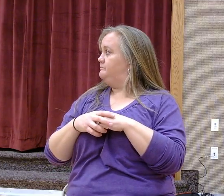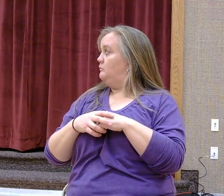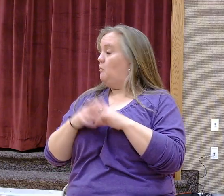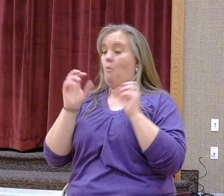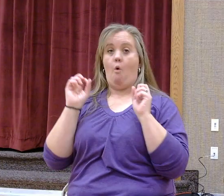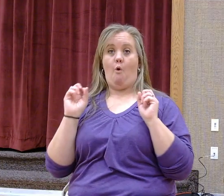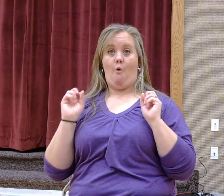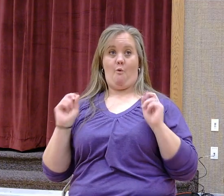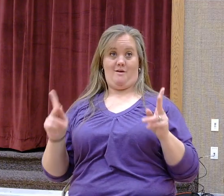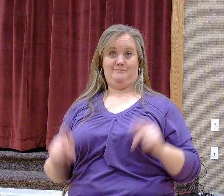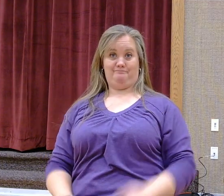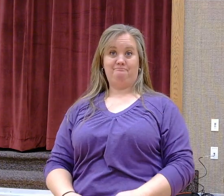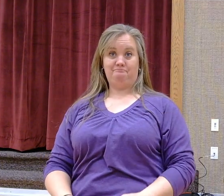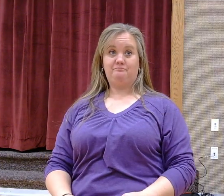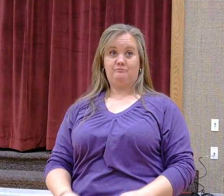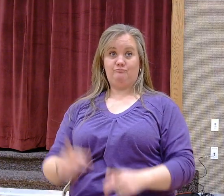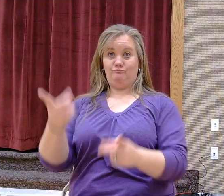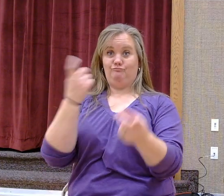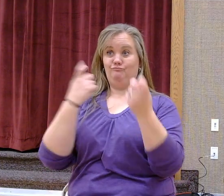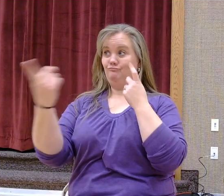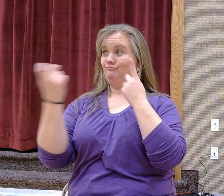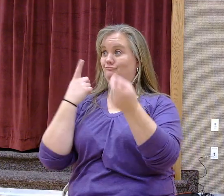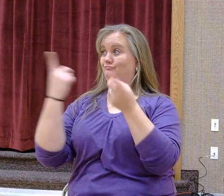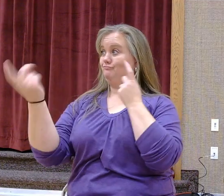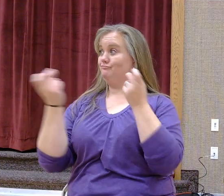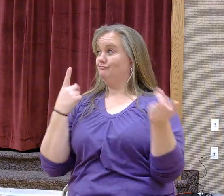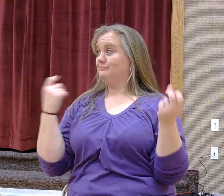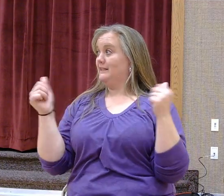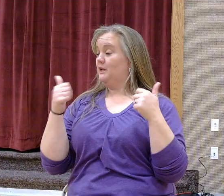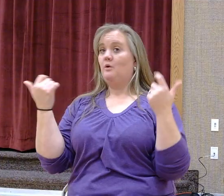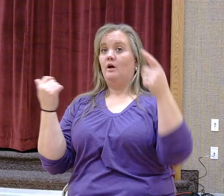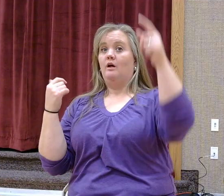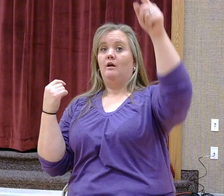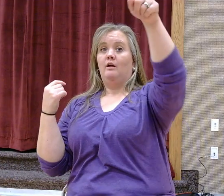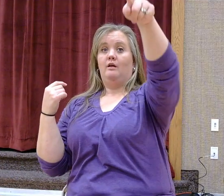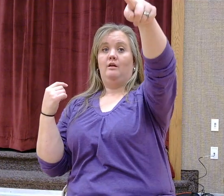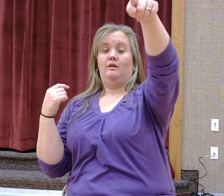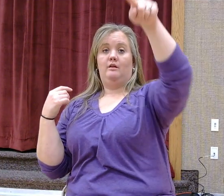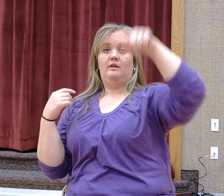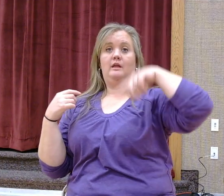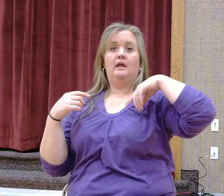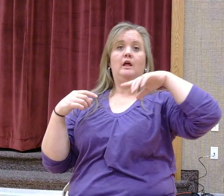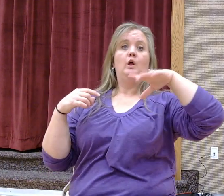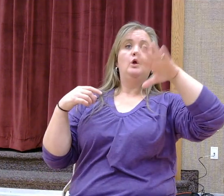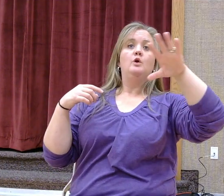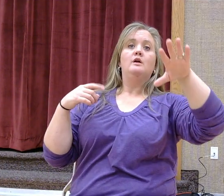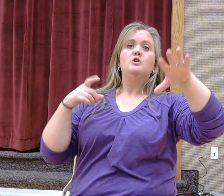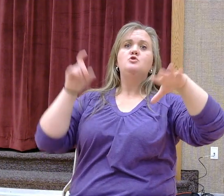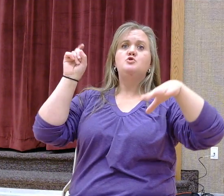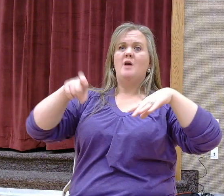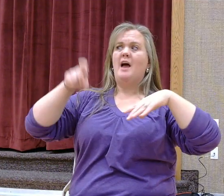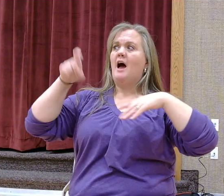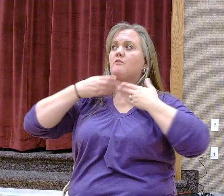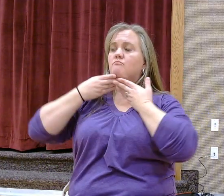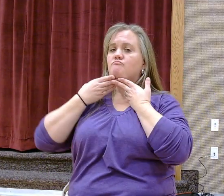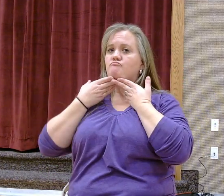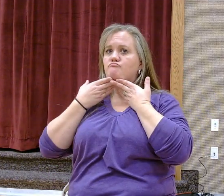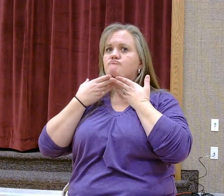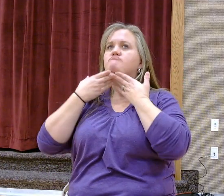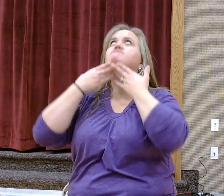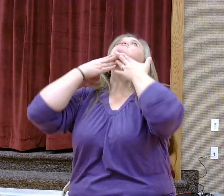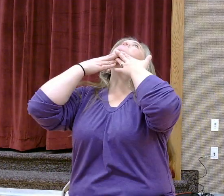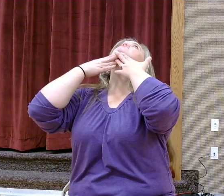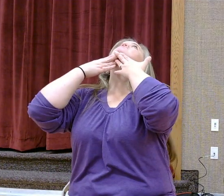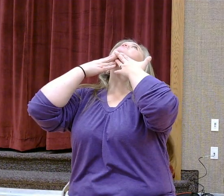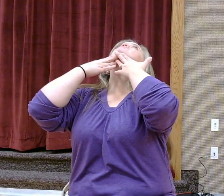Okay. Questions? Anybody? Comments? Yes? Do you have to tip their chin like way